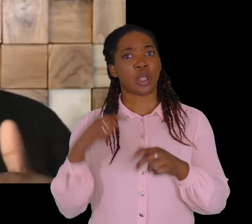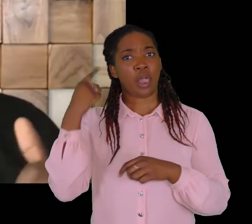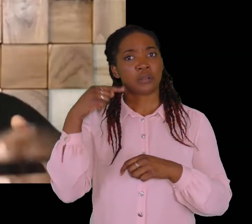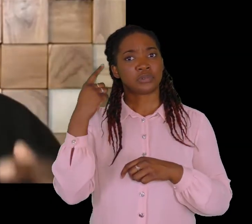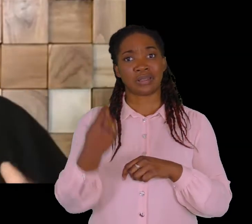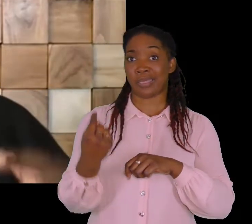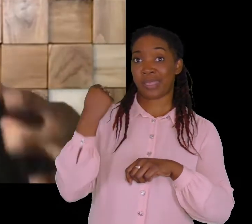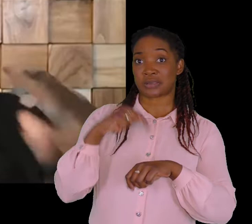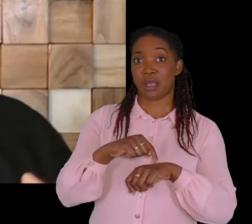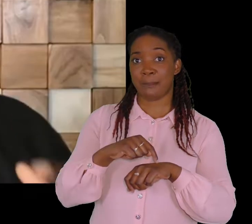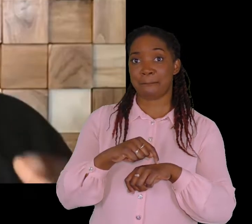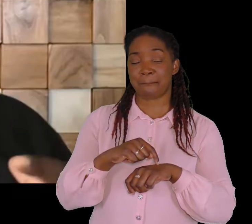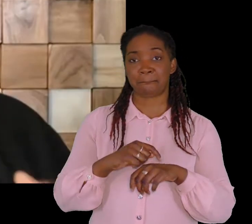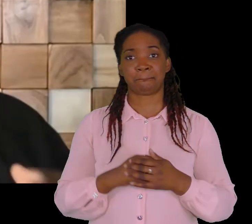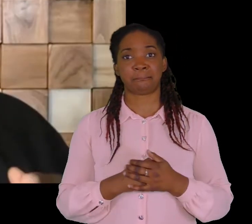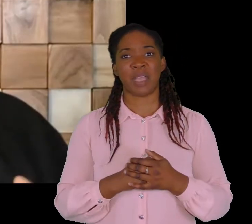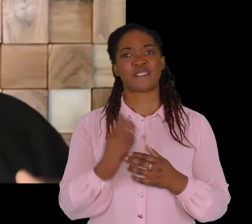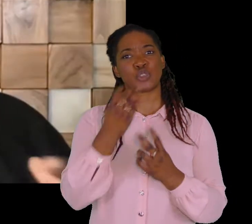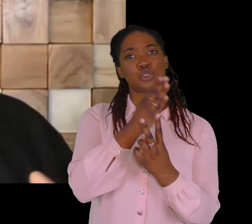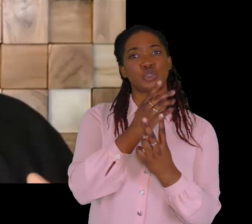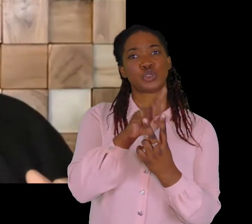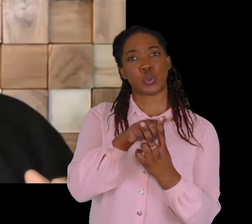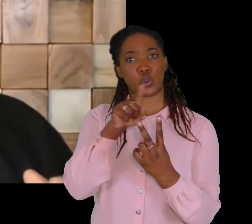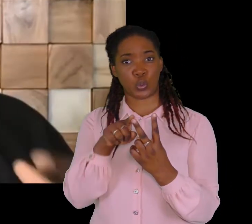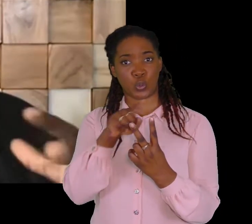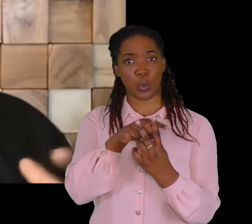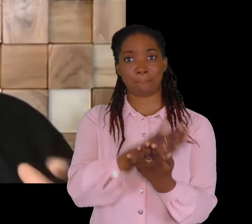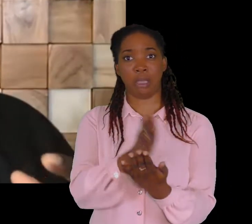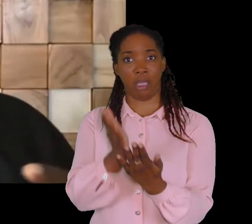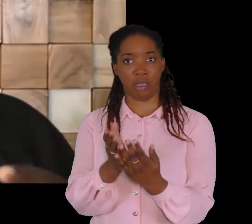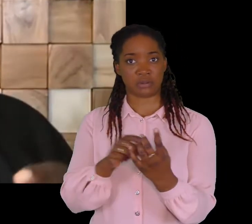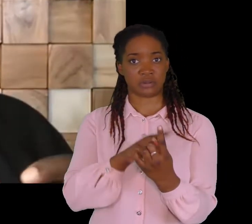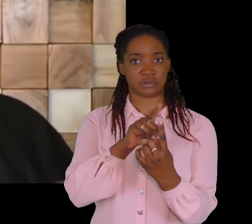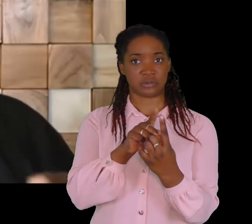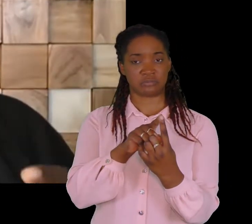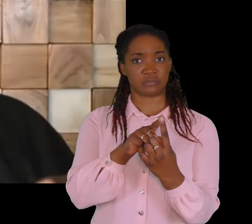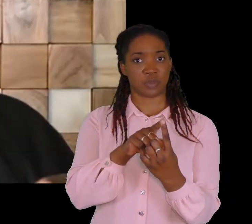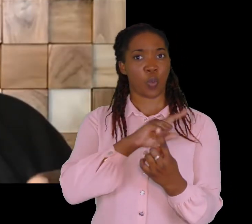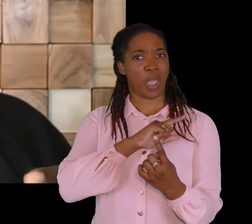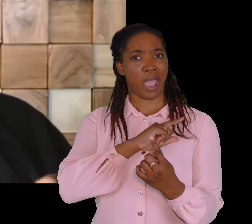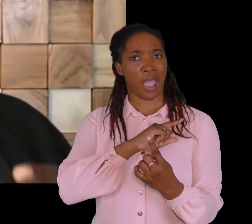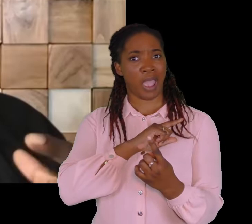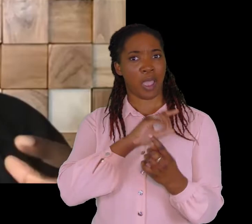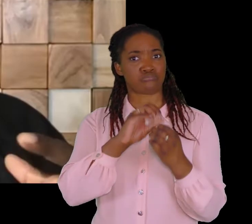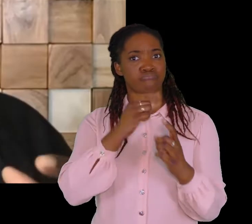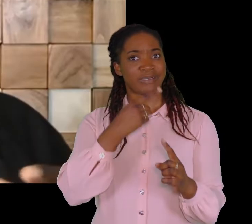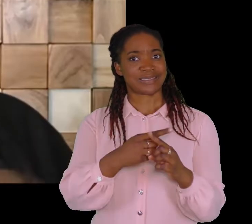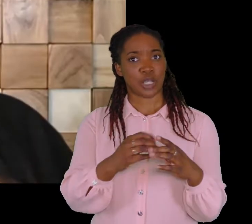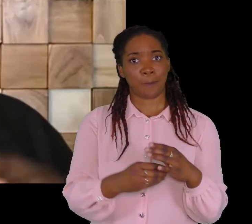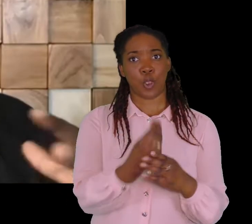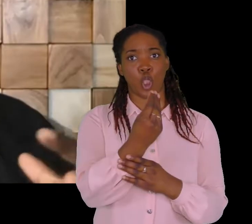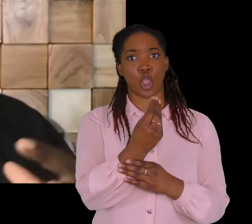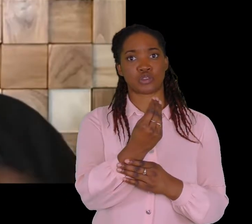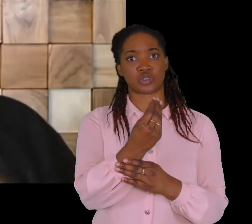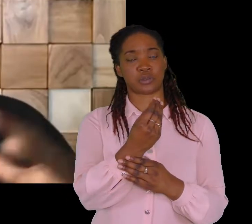question. One, why did Brixton emerge as this really important centre of Black British art and Black